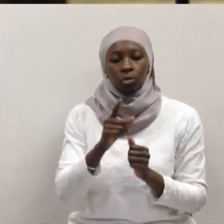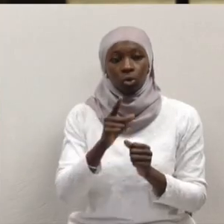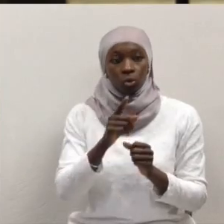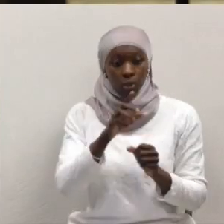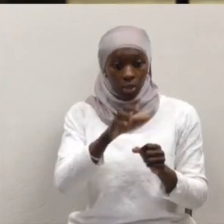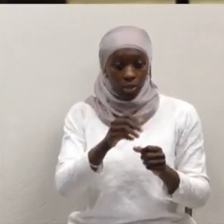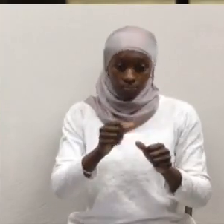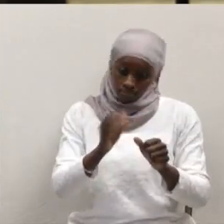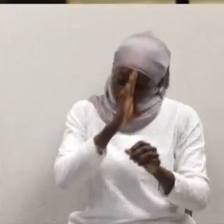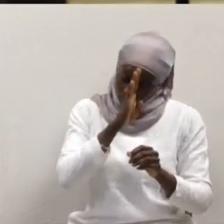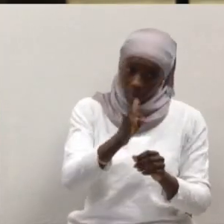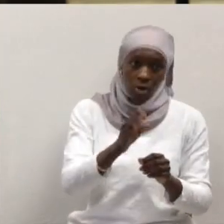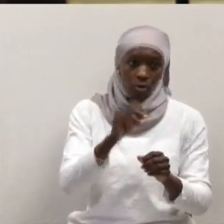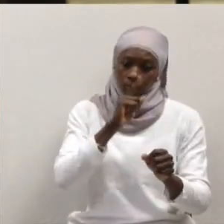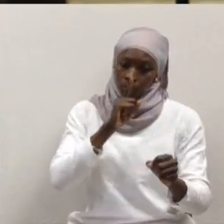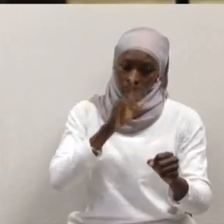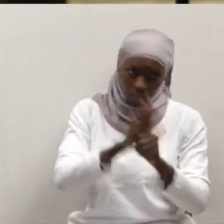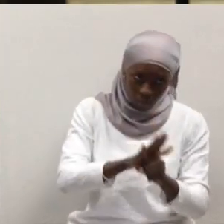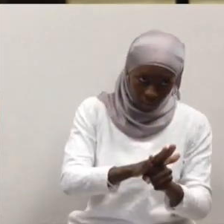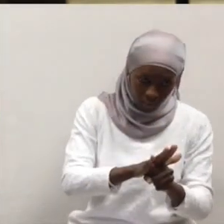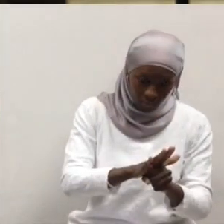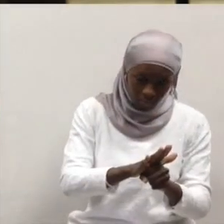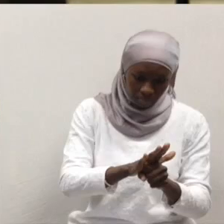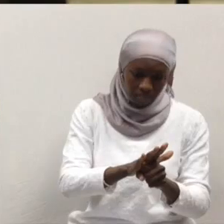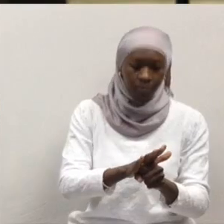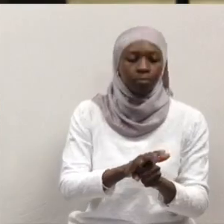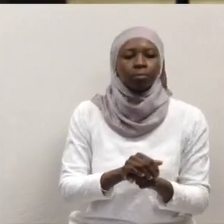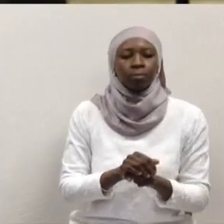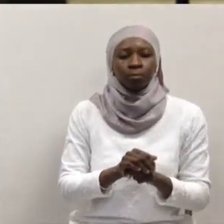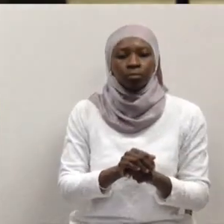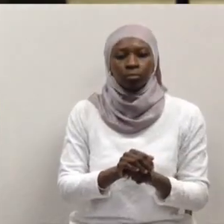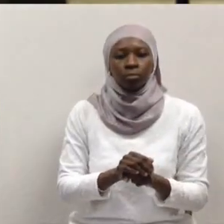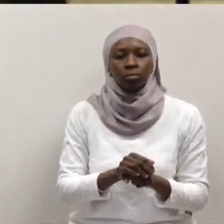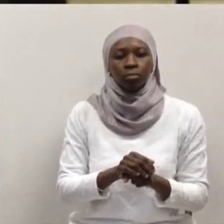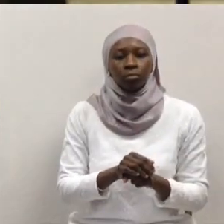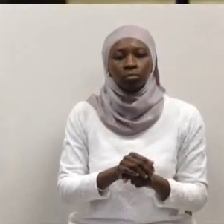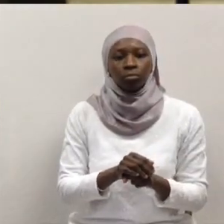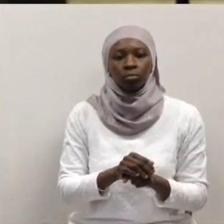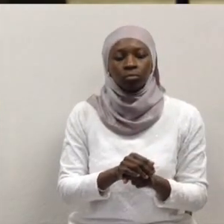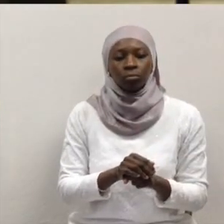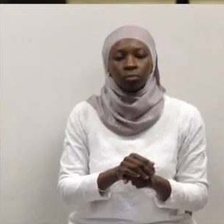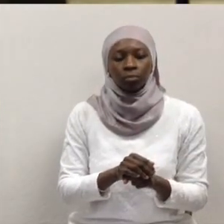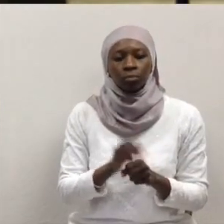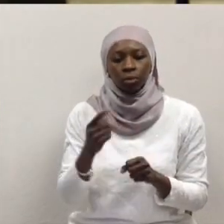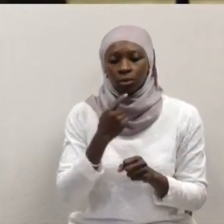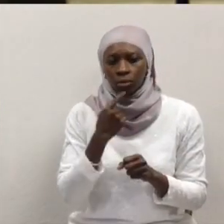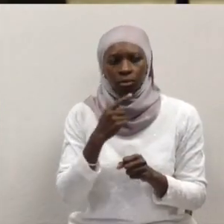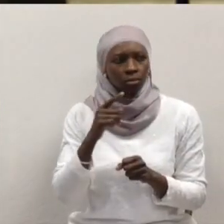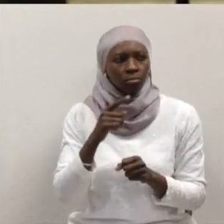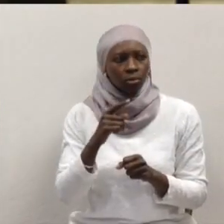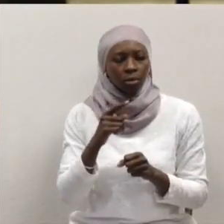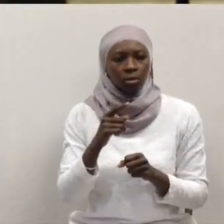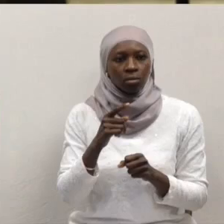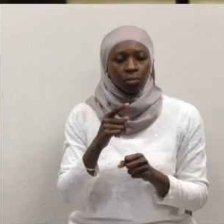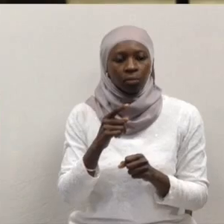would he cave in to the pressure of the companions and say, I cannot let him go back? No, the